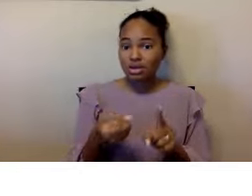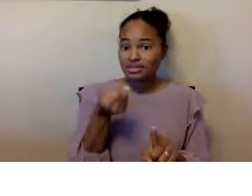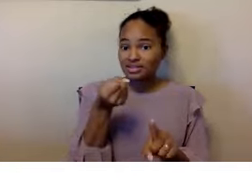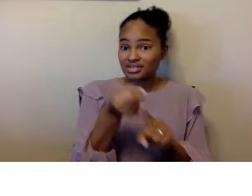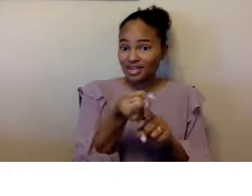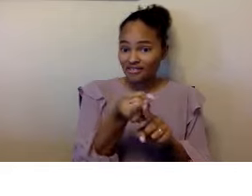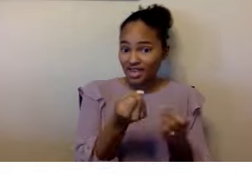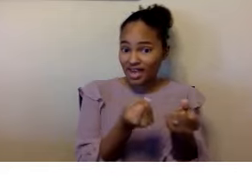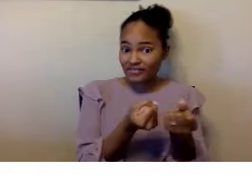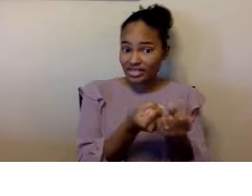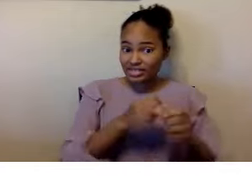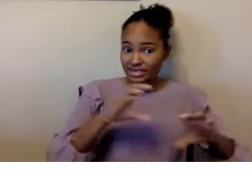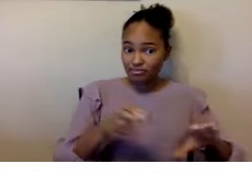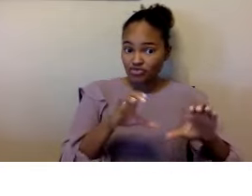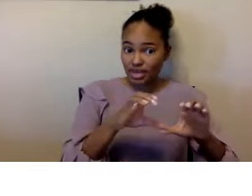movement?